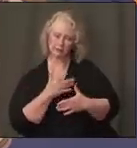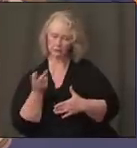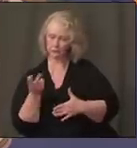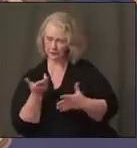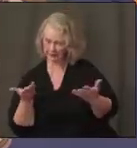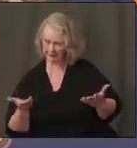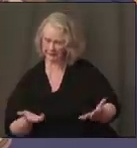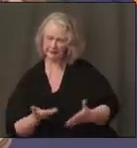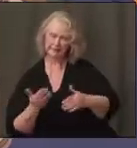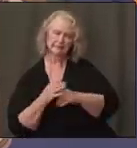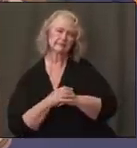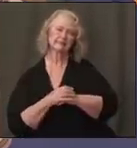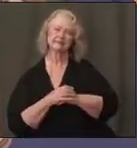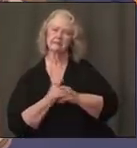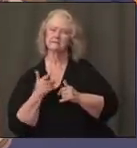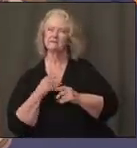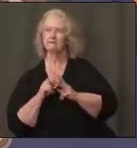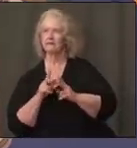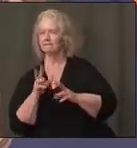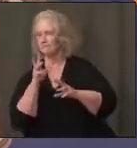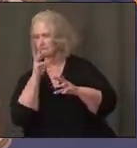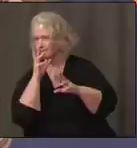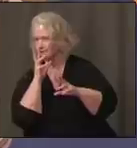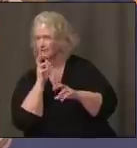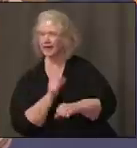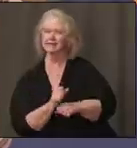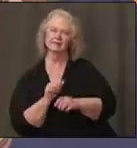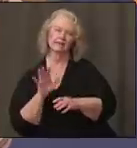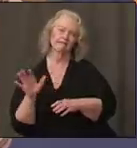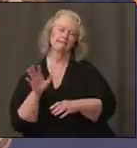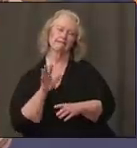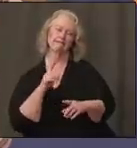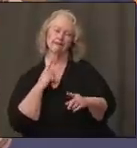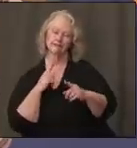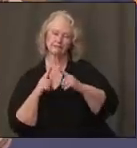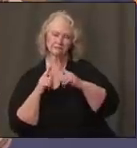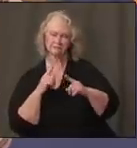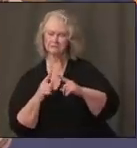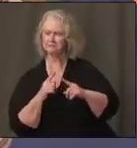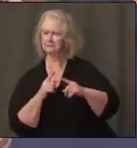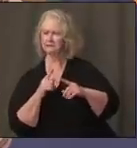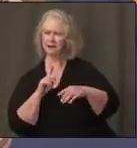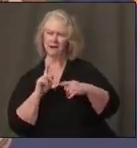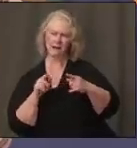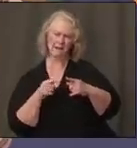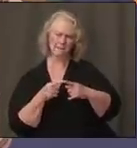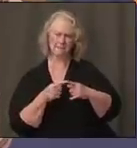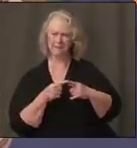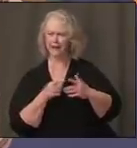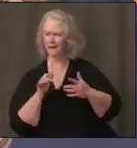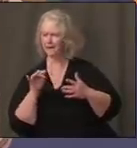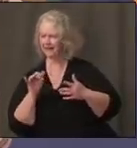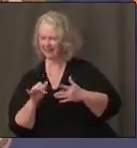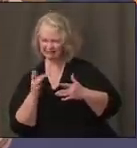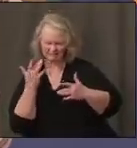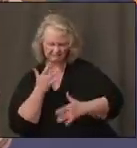I've never been so fascinated by a conversation about multi-system inflammatory syndrome